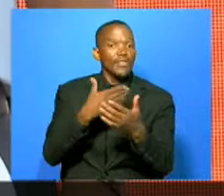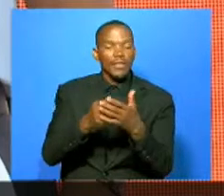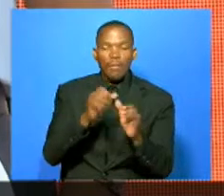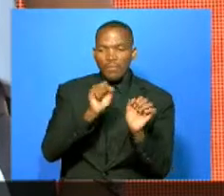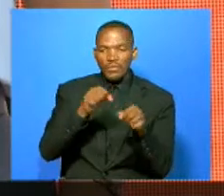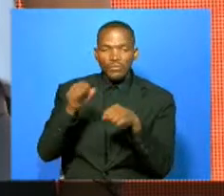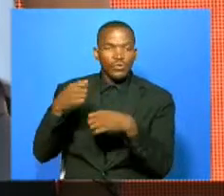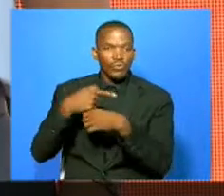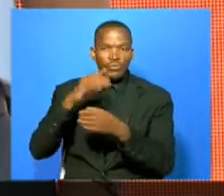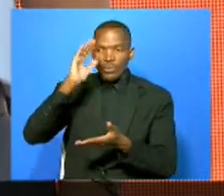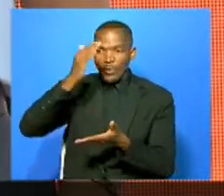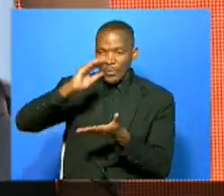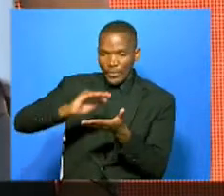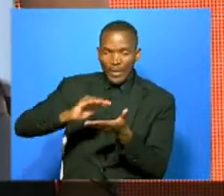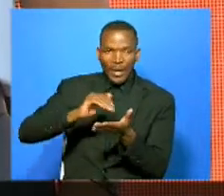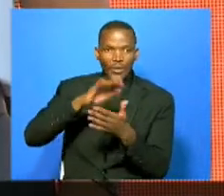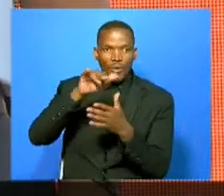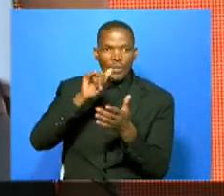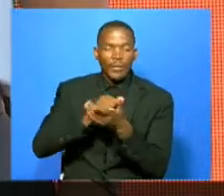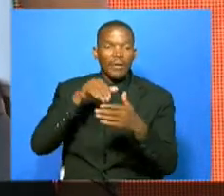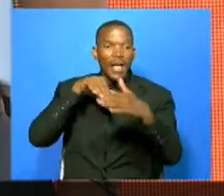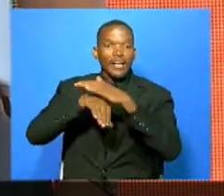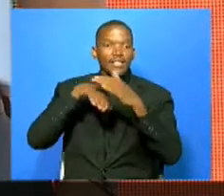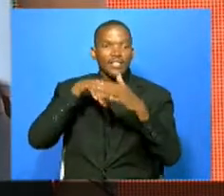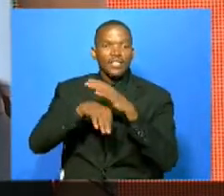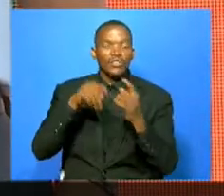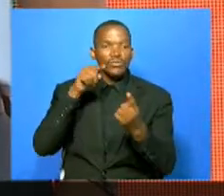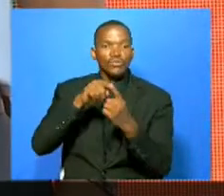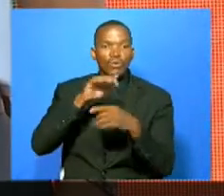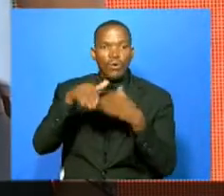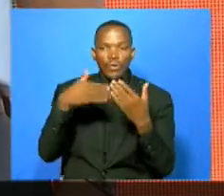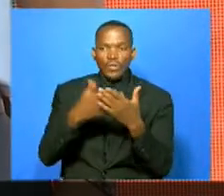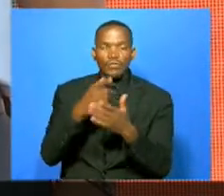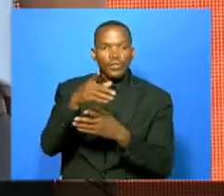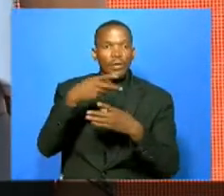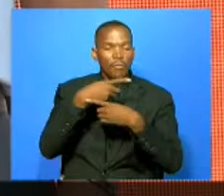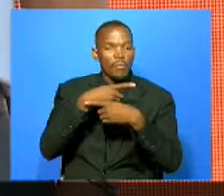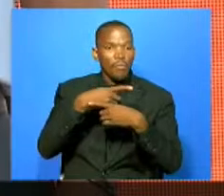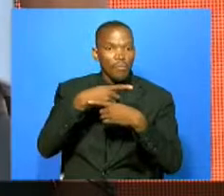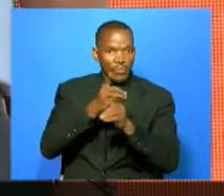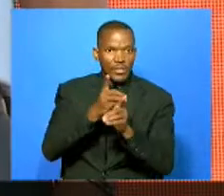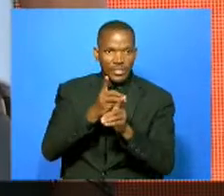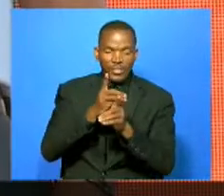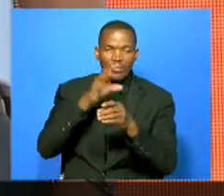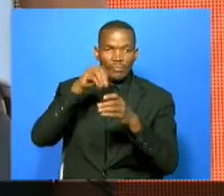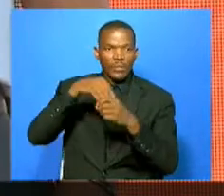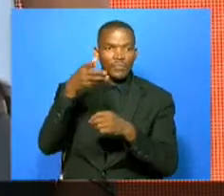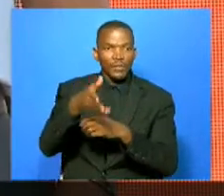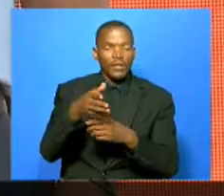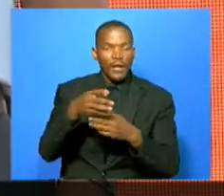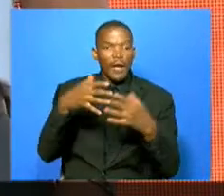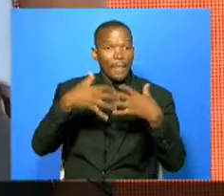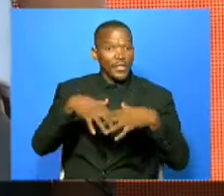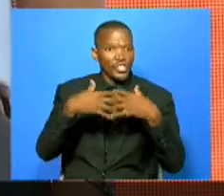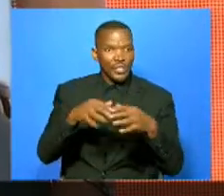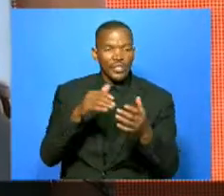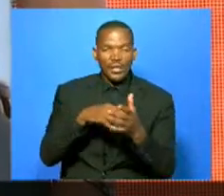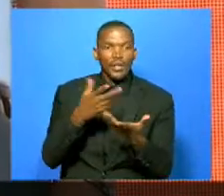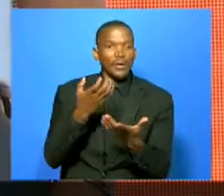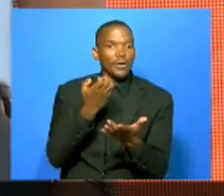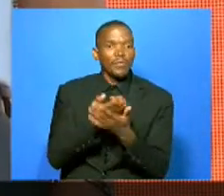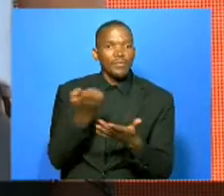to minimize constrained access to sufficient key production inputs, machinery and